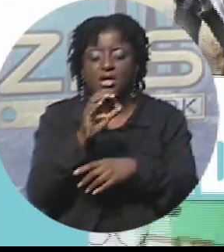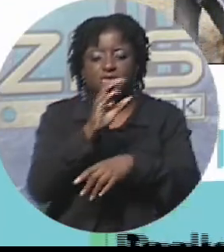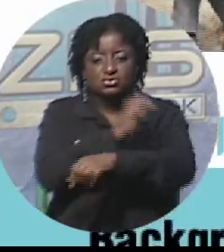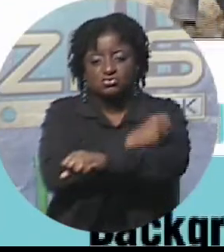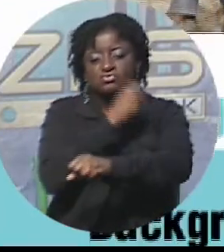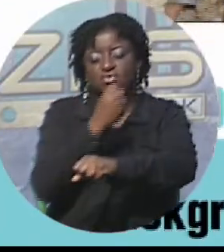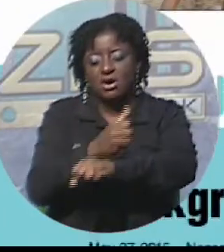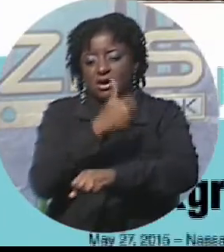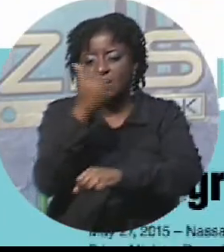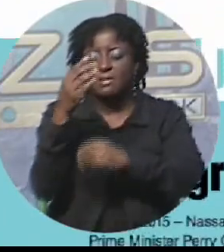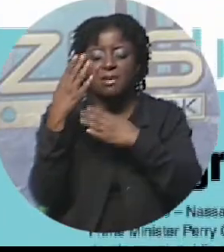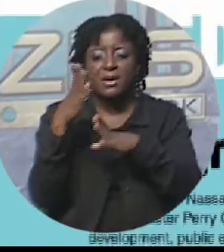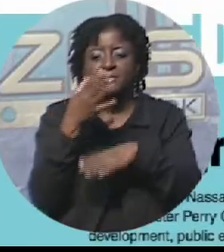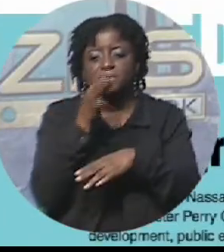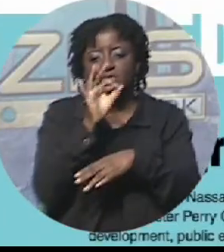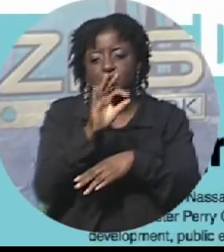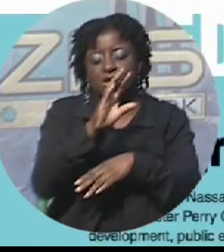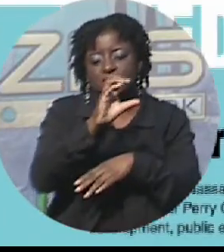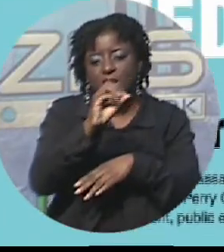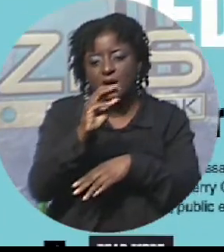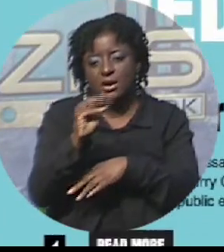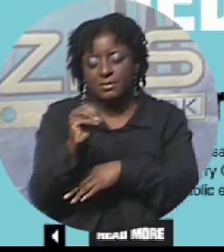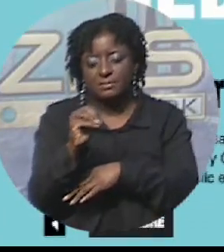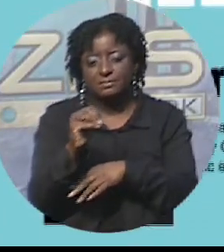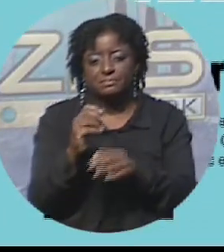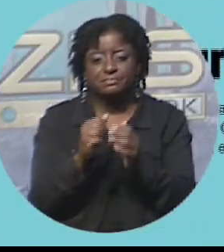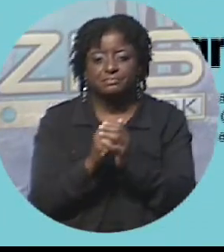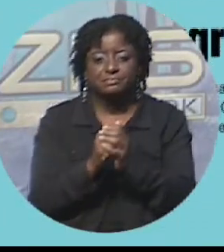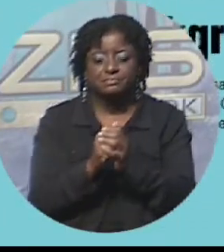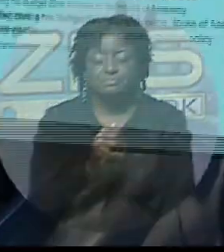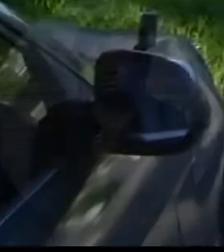www.strongerbahamas.com as well as through social media.